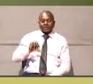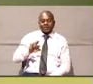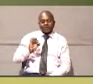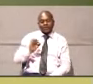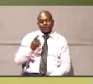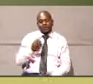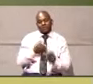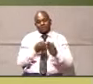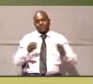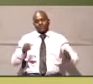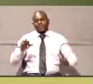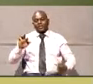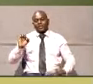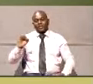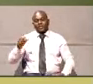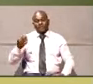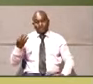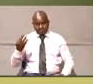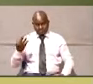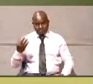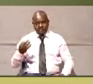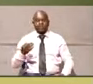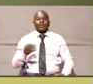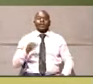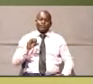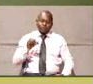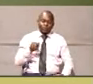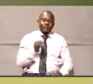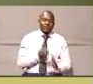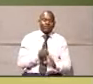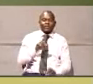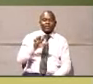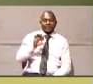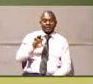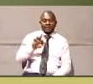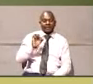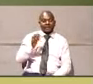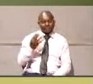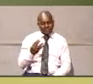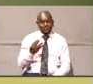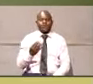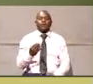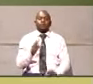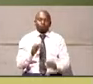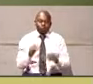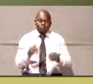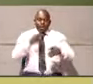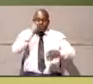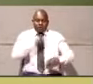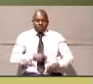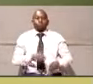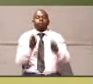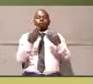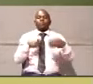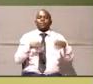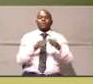to 1983. First January 1984, Stephen made a personal commitment